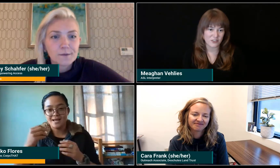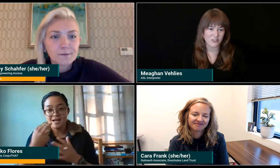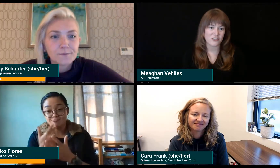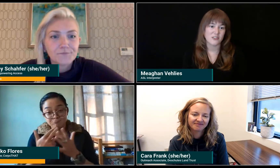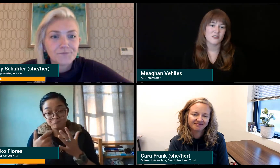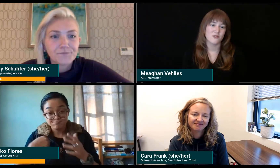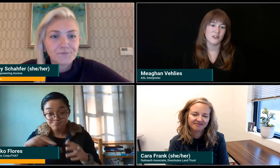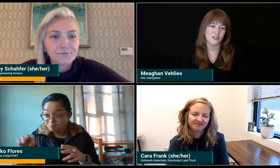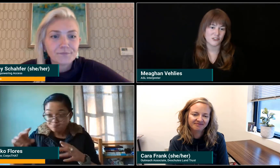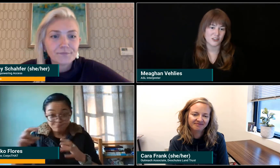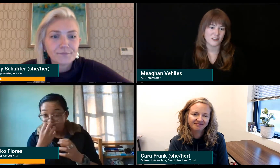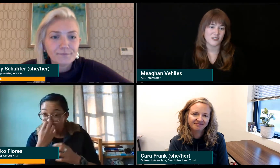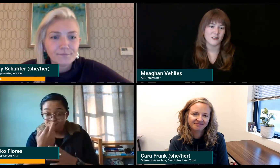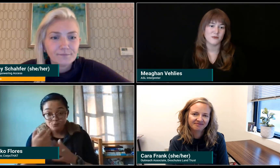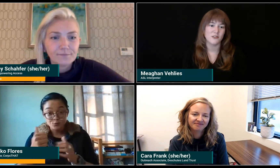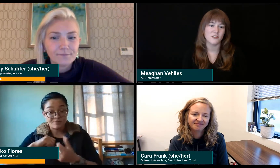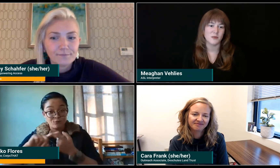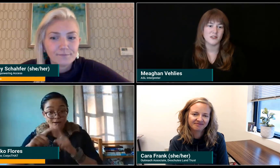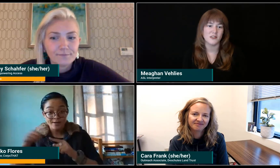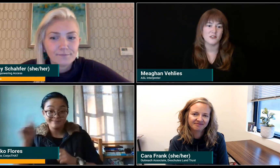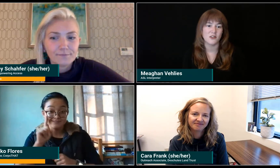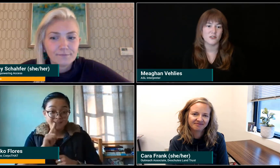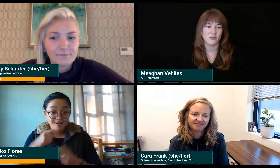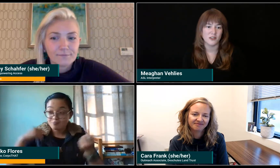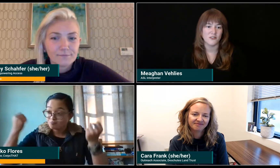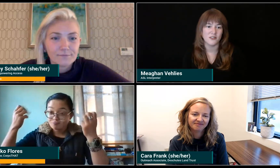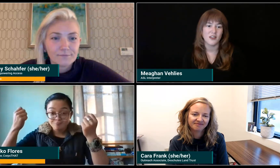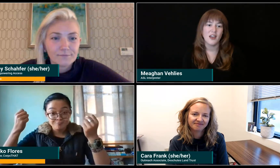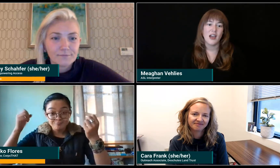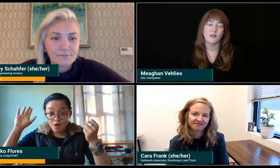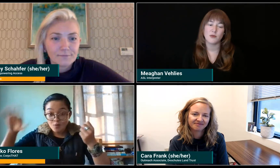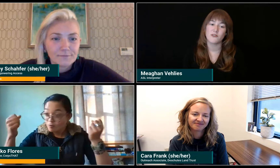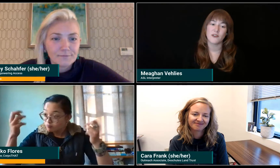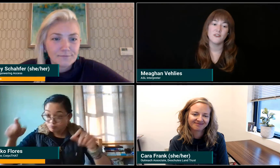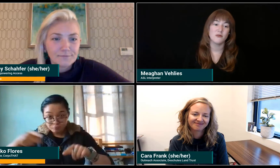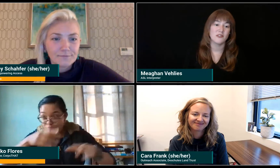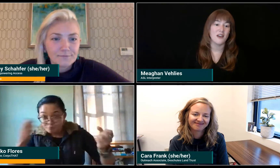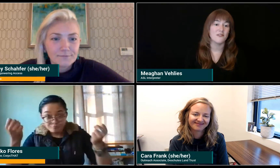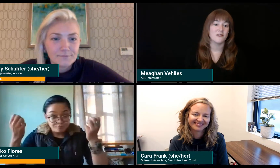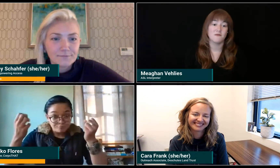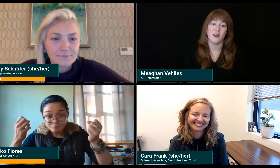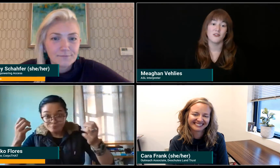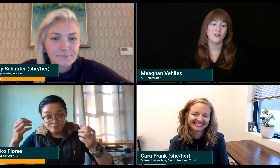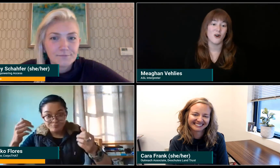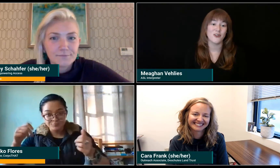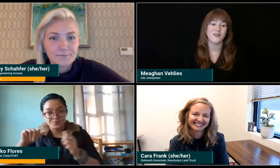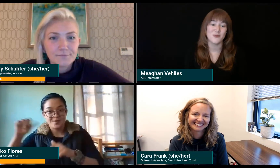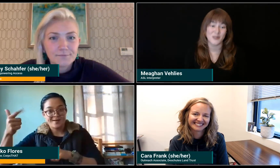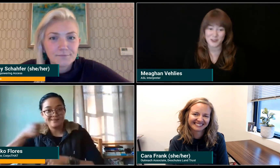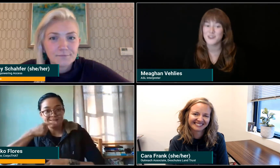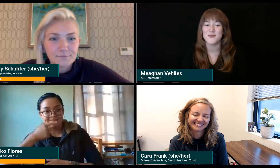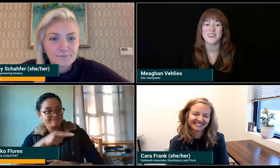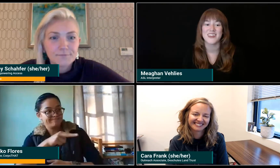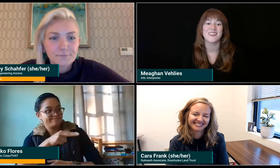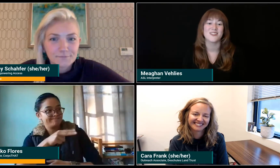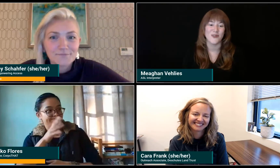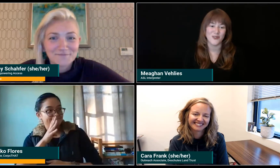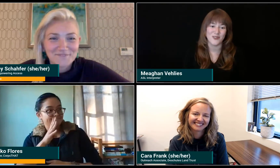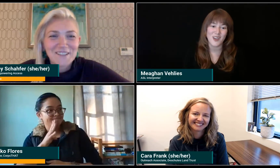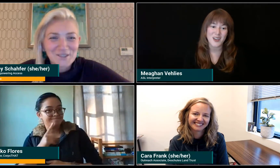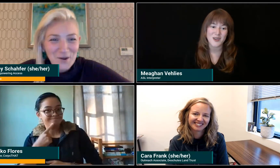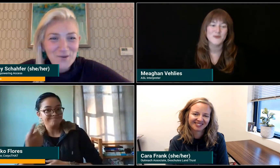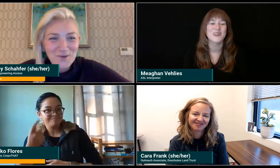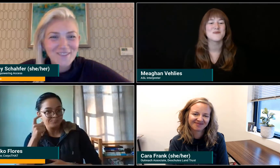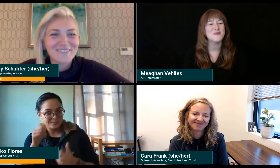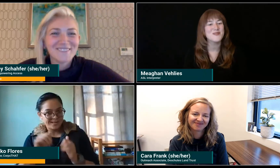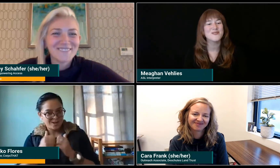researching fish, researching different species on the reef. And I was with a friend who was deaf, and under the water we could communicate the